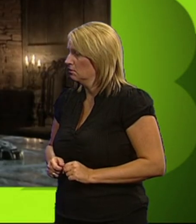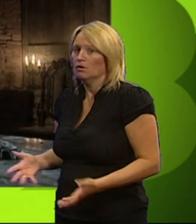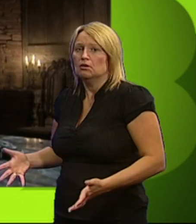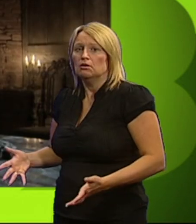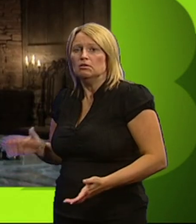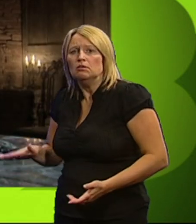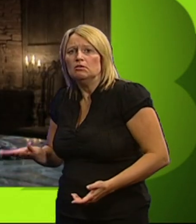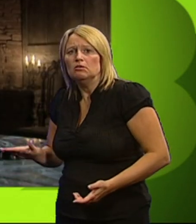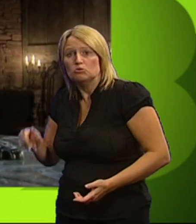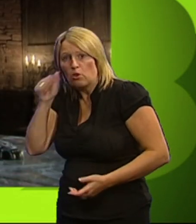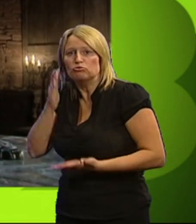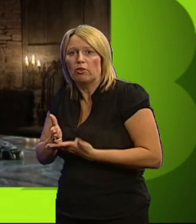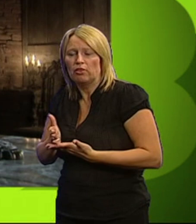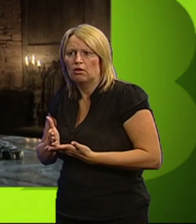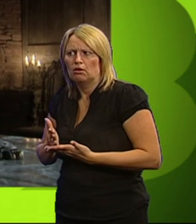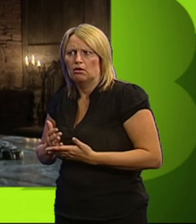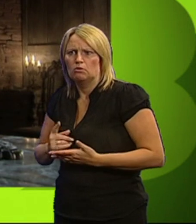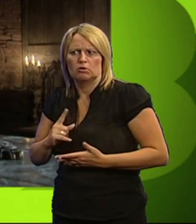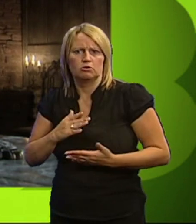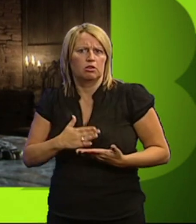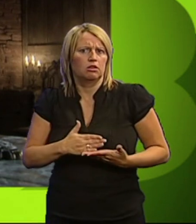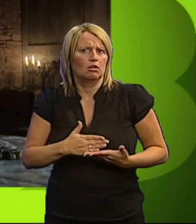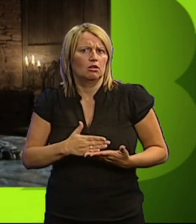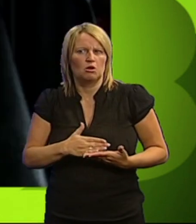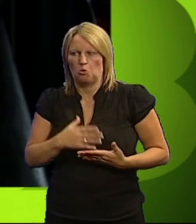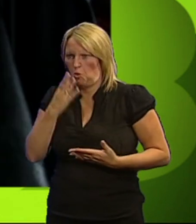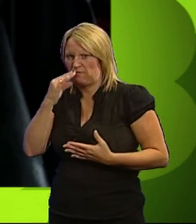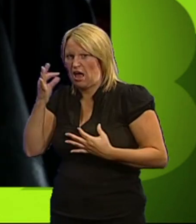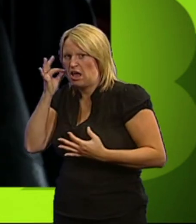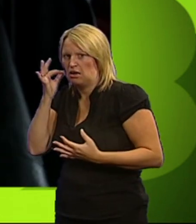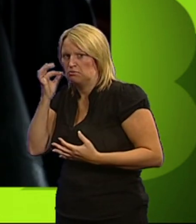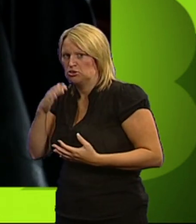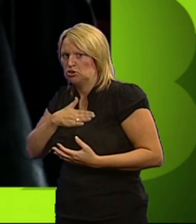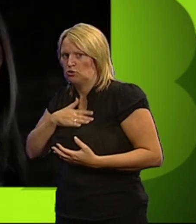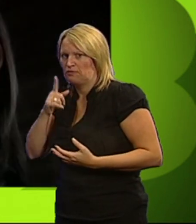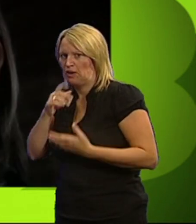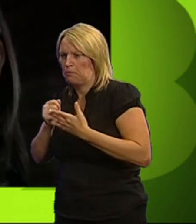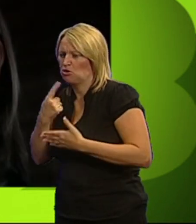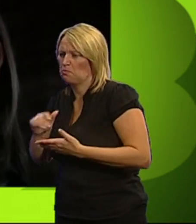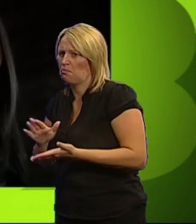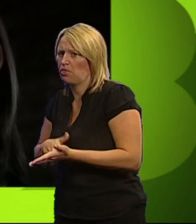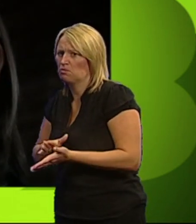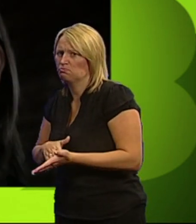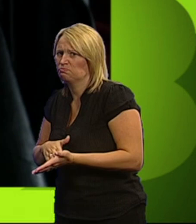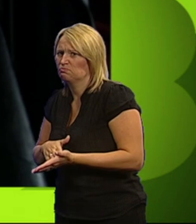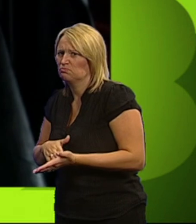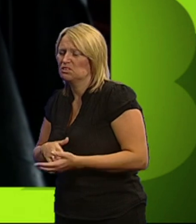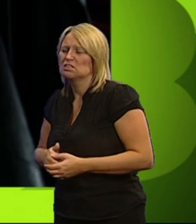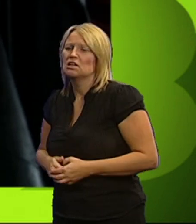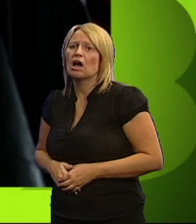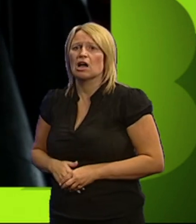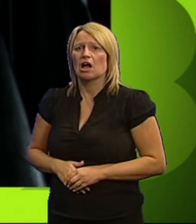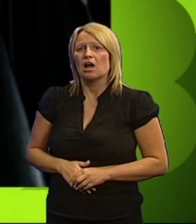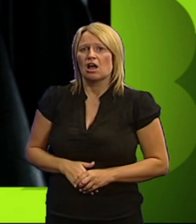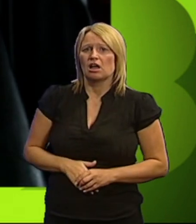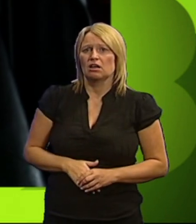So, Vlad, now we know the truth. Truth? What truth? Not the werewolf hair. I'm sorry you had to find out about your mother in that way. Oh,